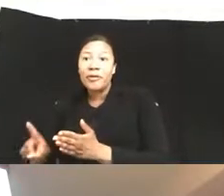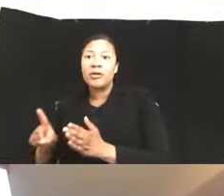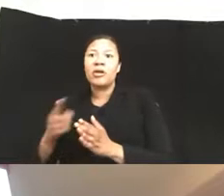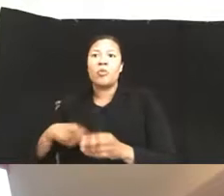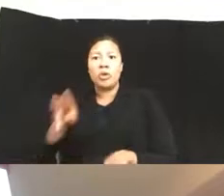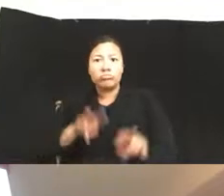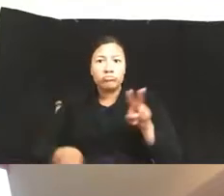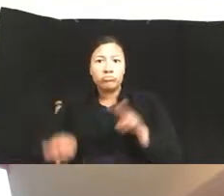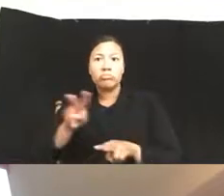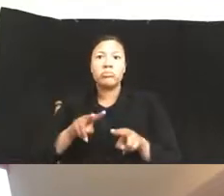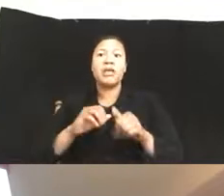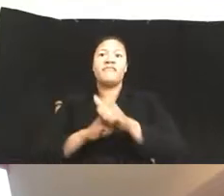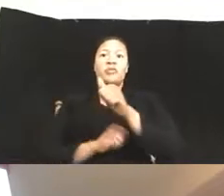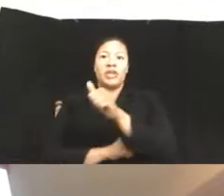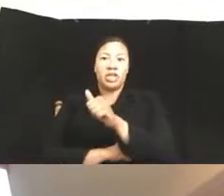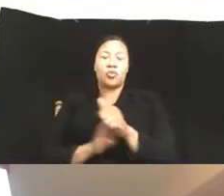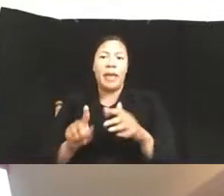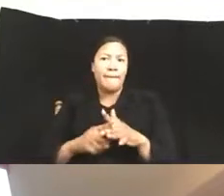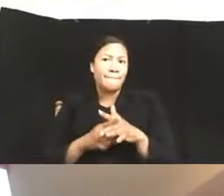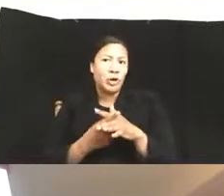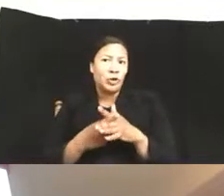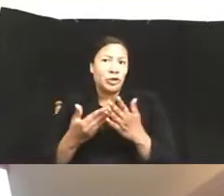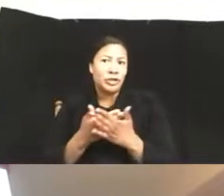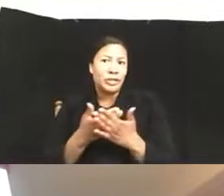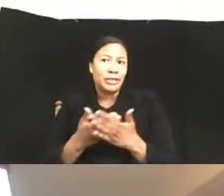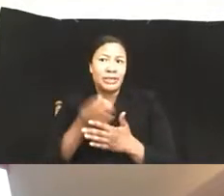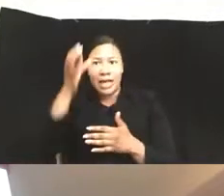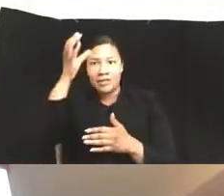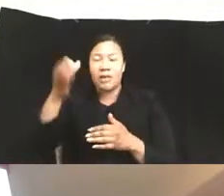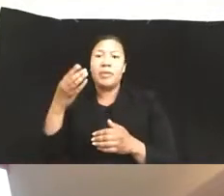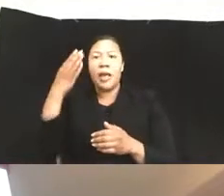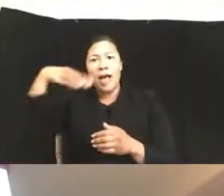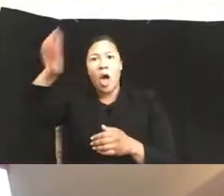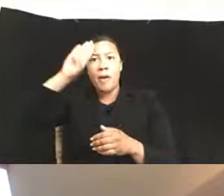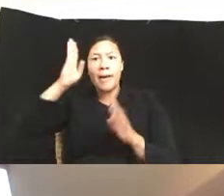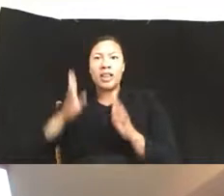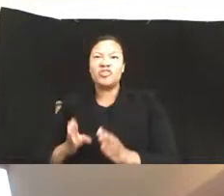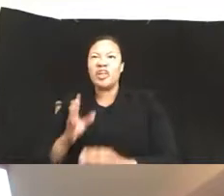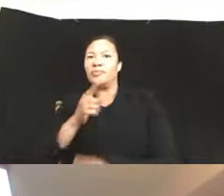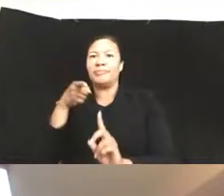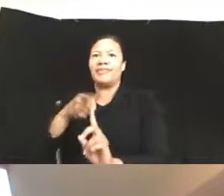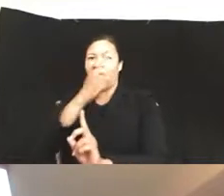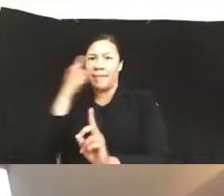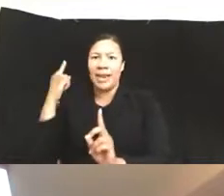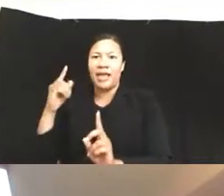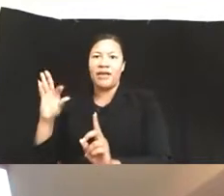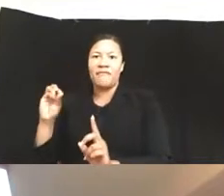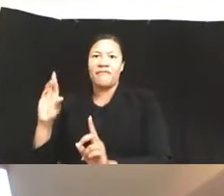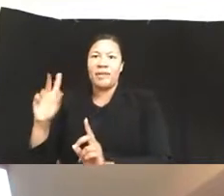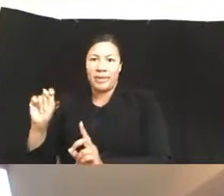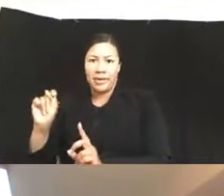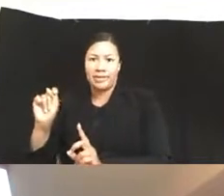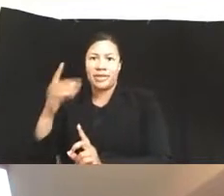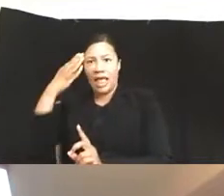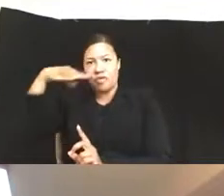through reading work produced by anthropologists, especially Black feminist anthropologists, and close readings of